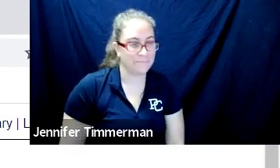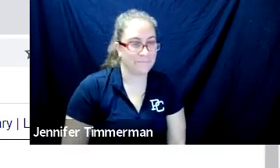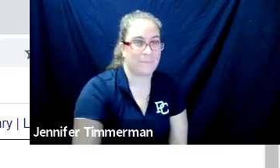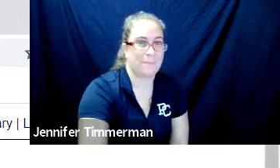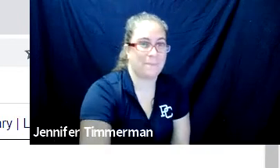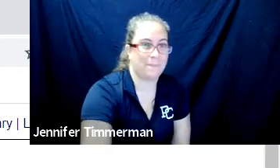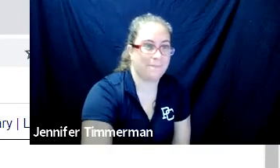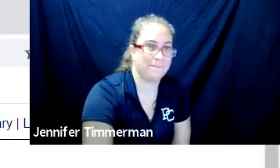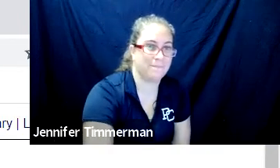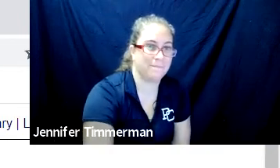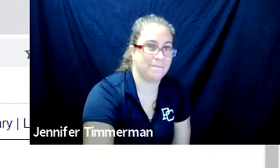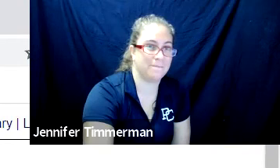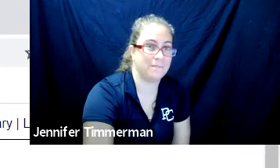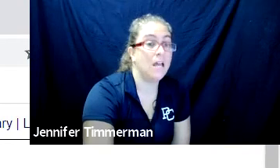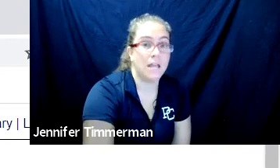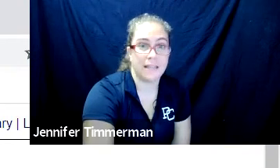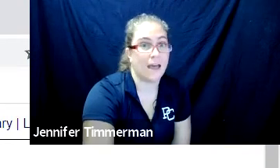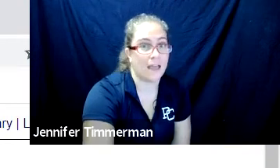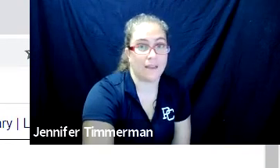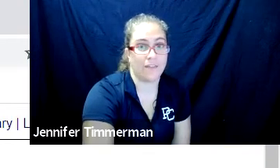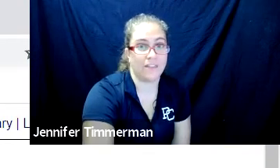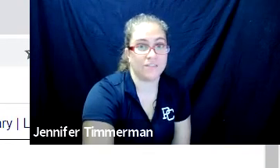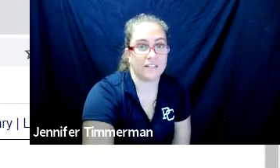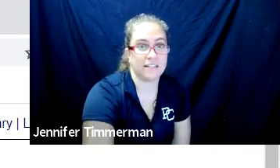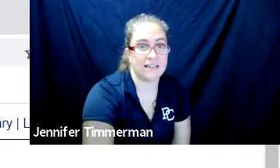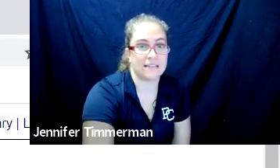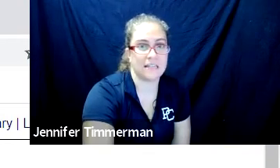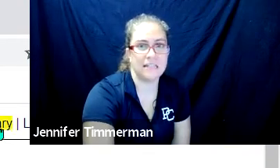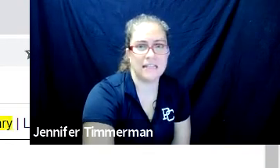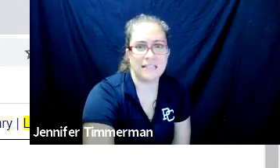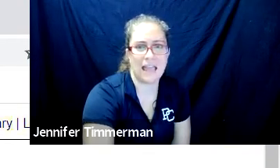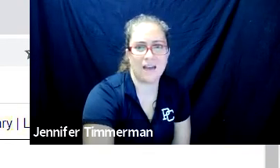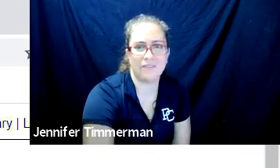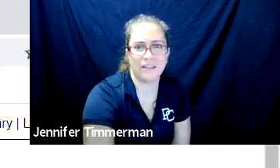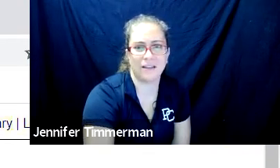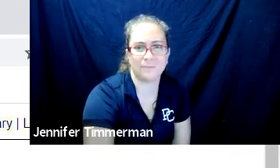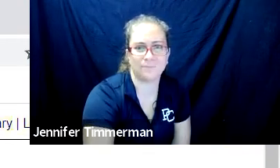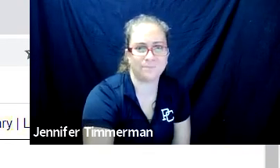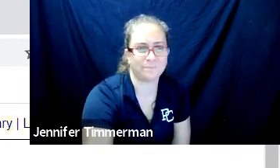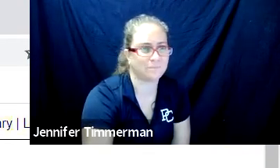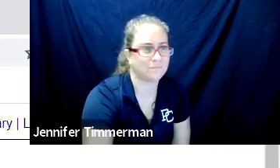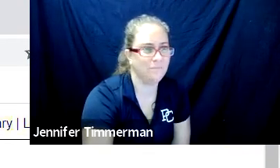It's amazing that he made that available. Yeah, I think it's fantastic. And he does have like